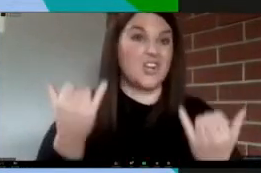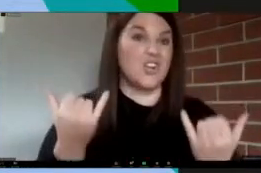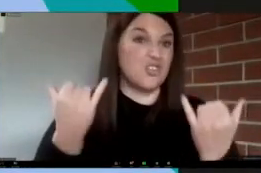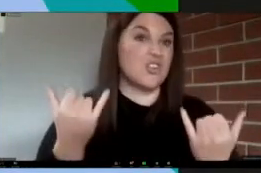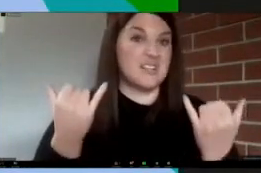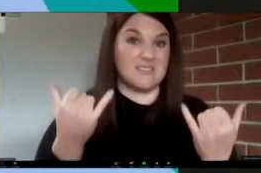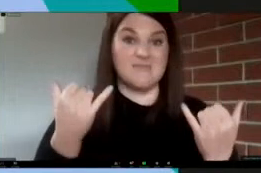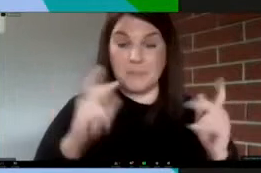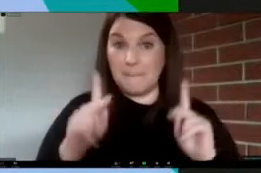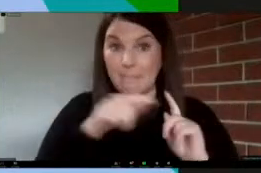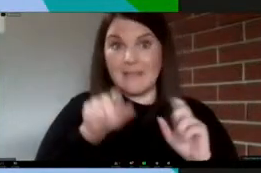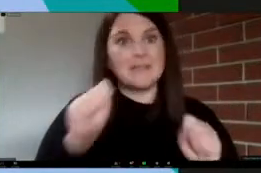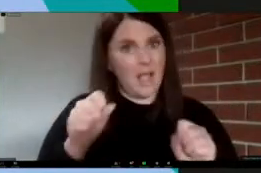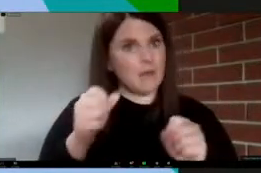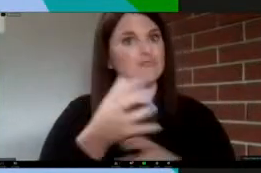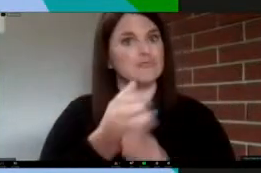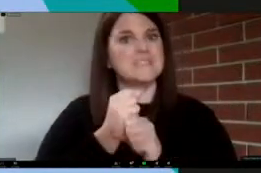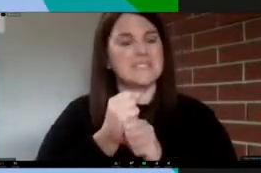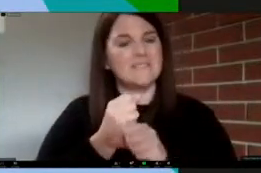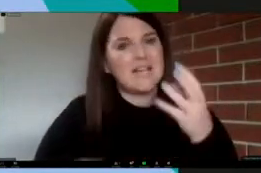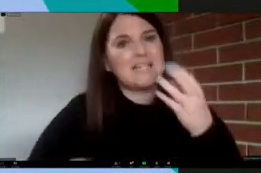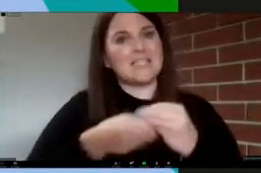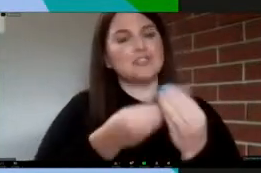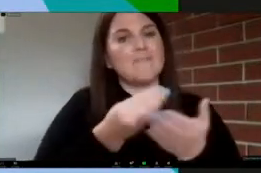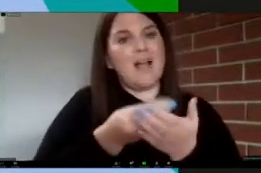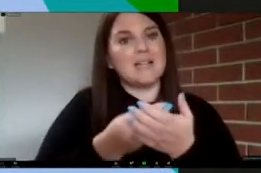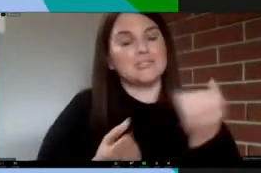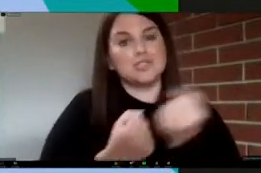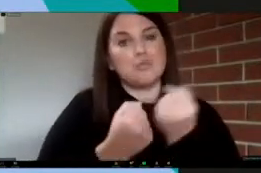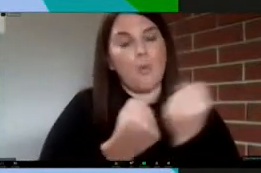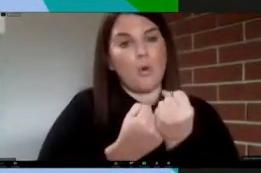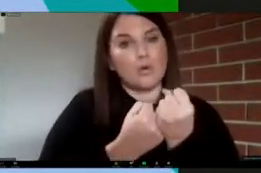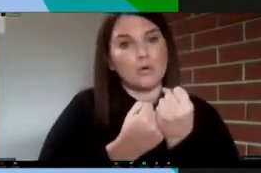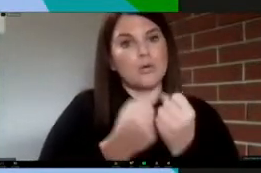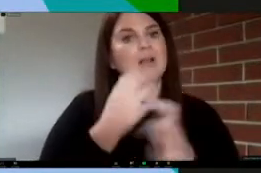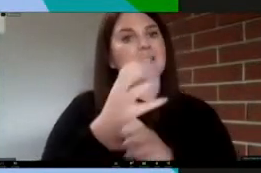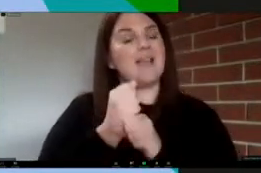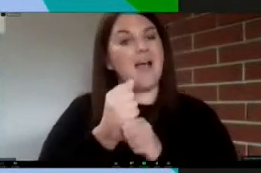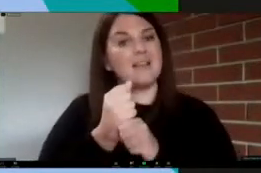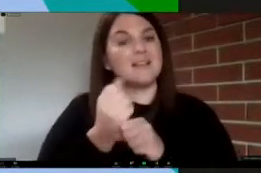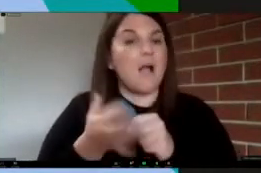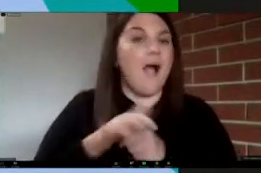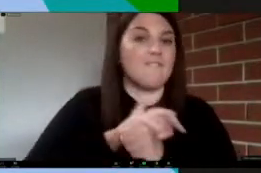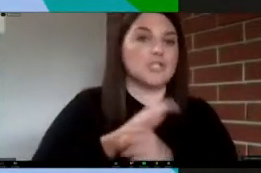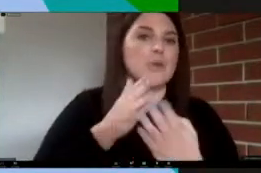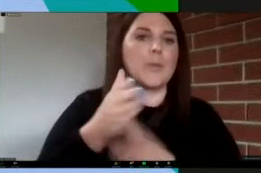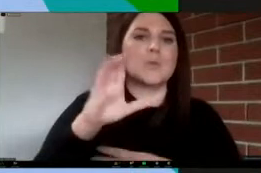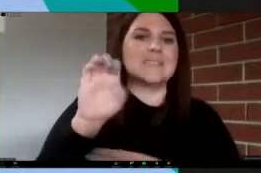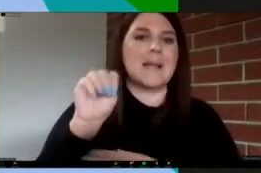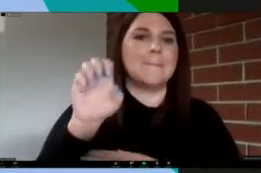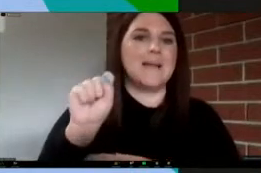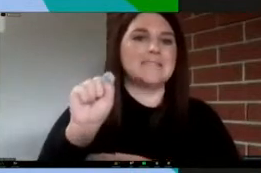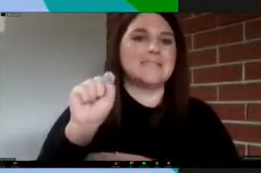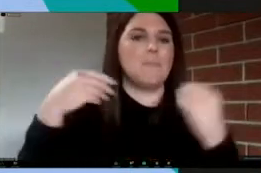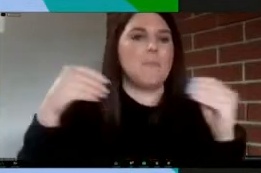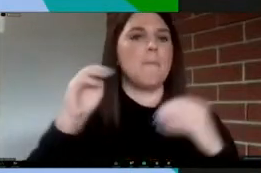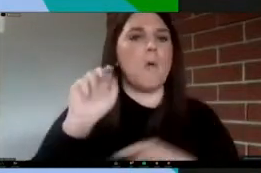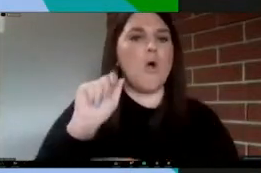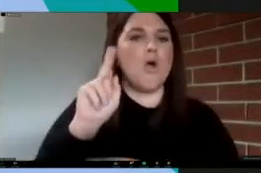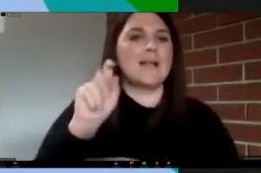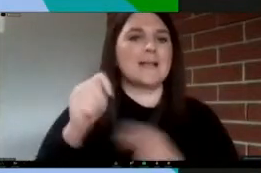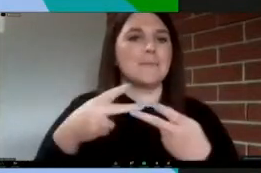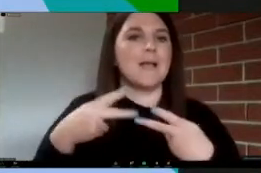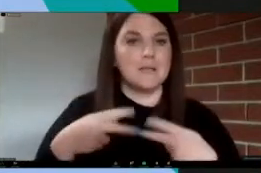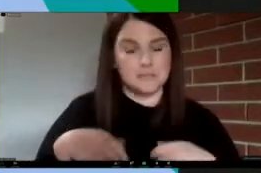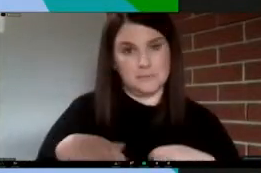be eligible to receive additional financial support in obtaining coverage through the CMS Marketplace as part